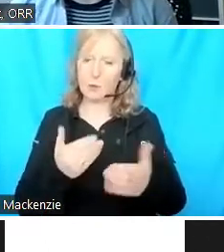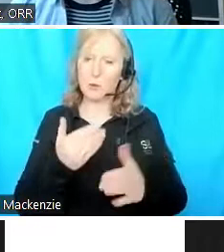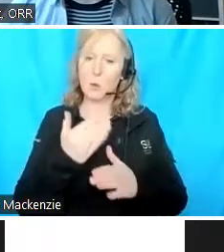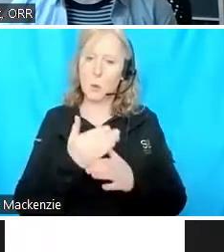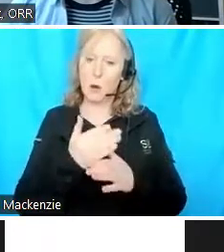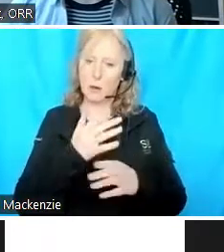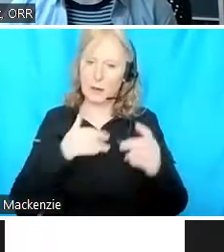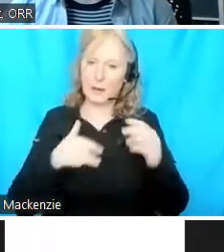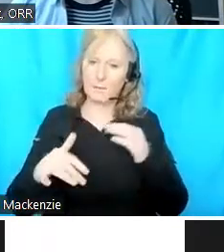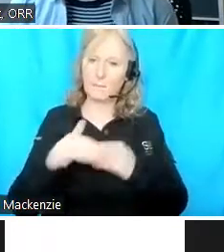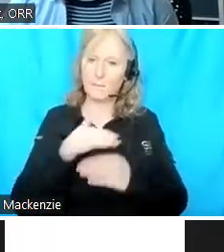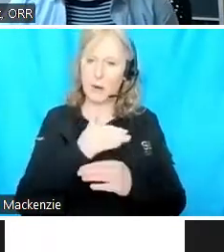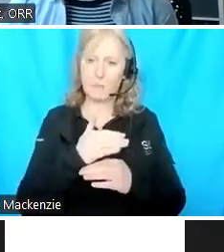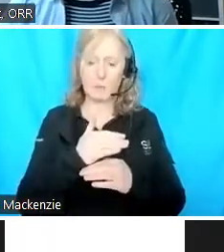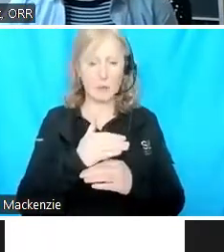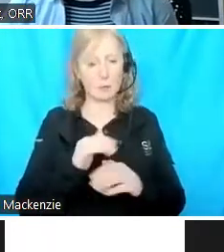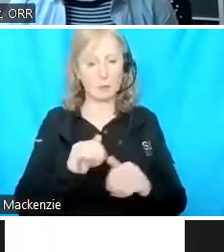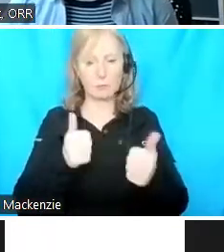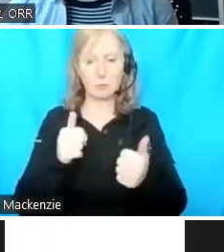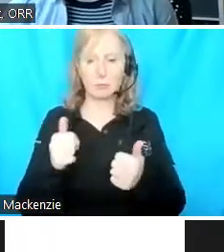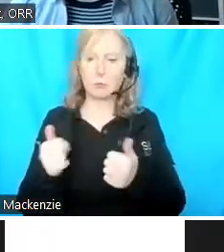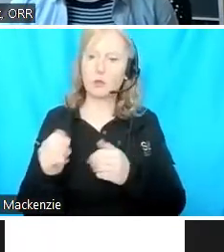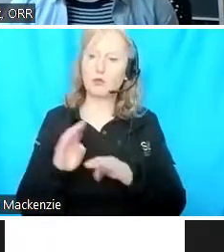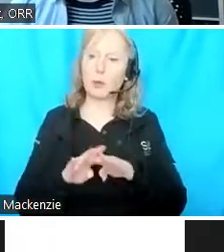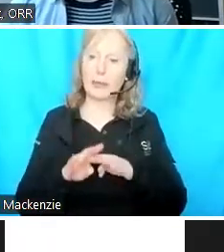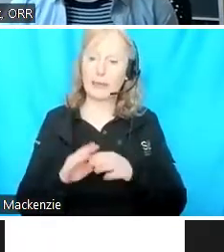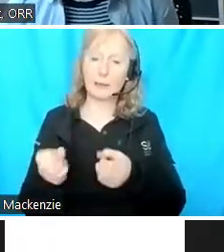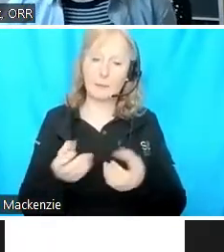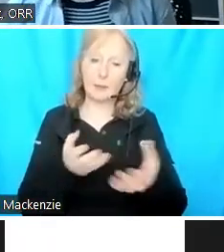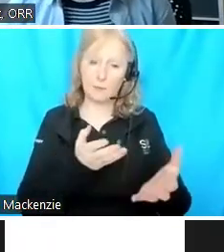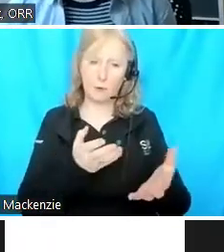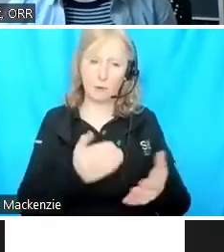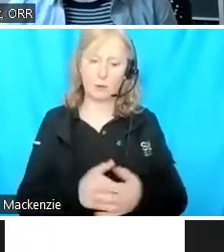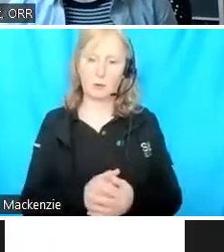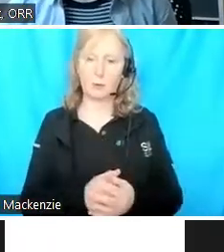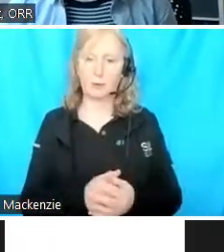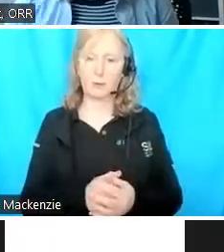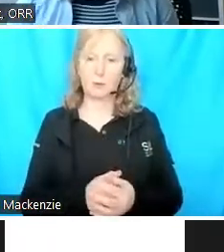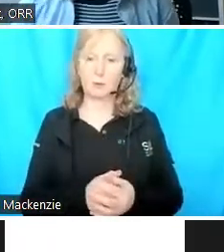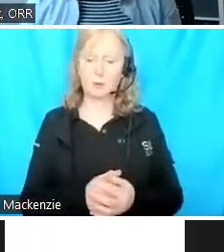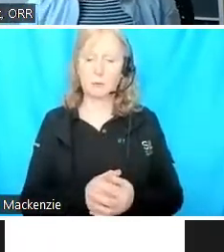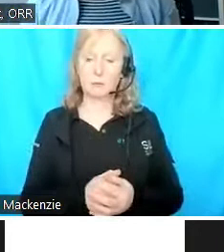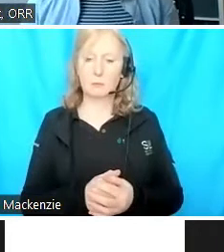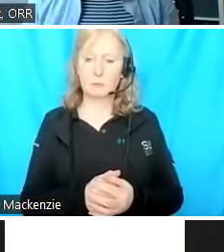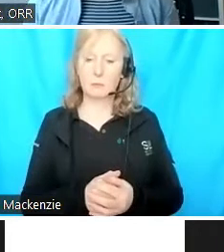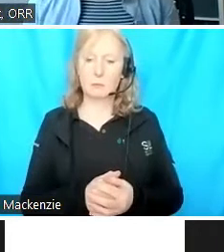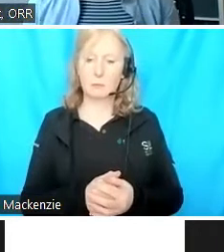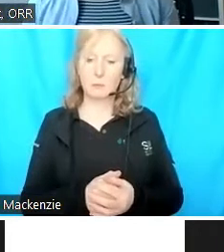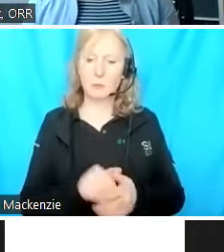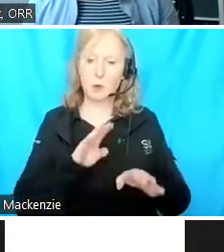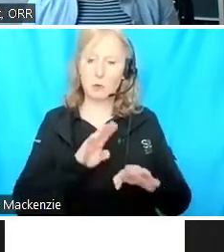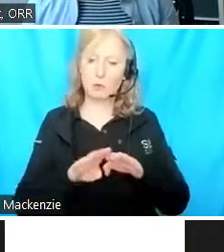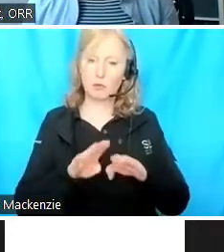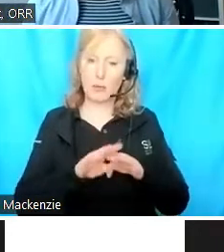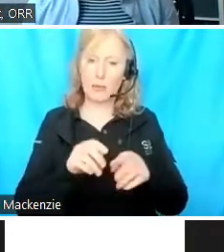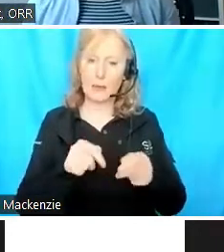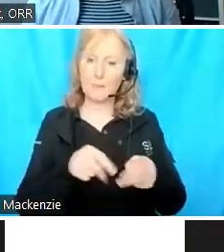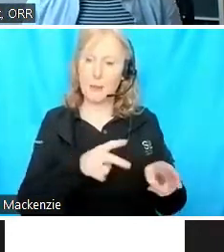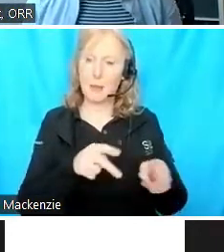deliver effective training. And we're really pleased to report that training methods have shifted